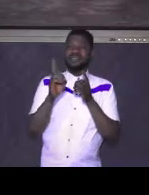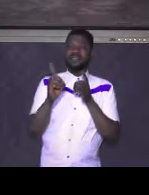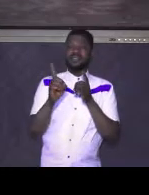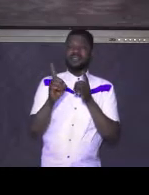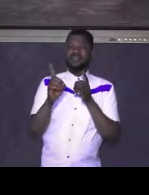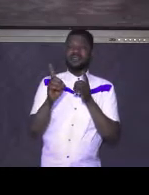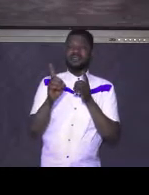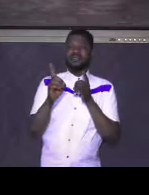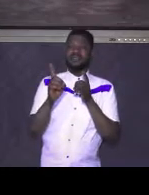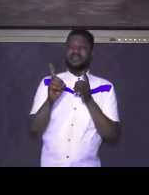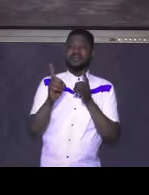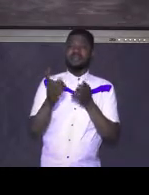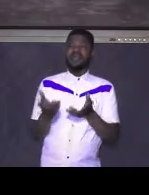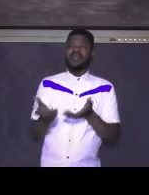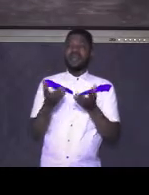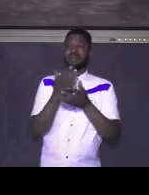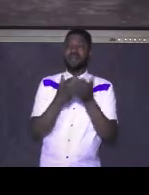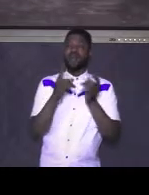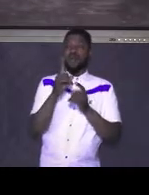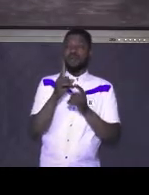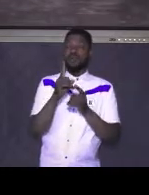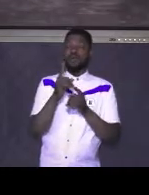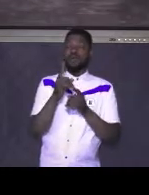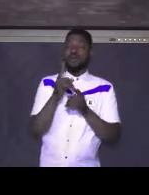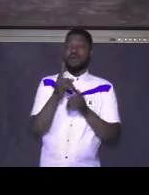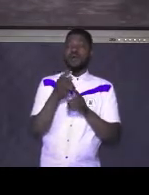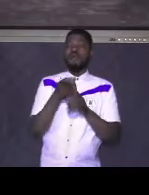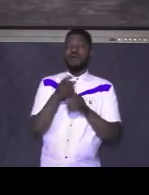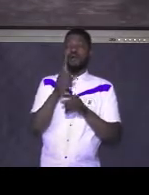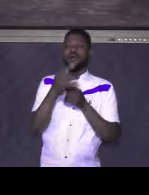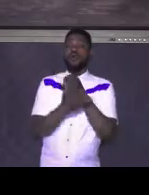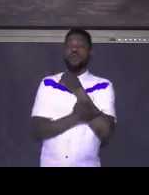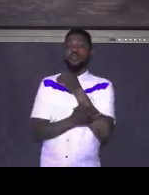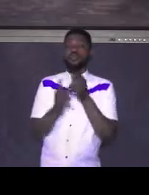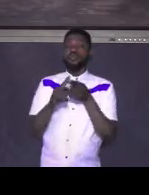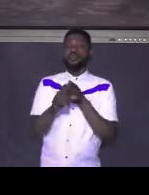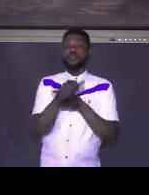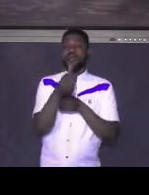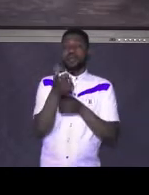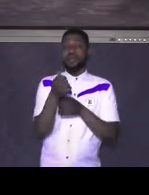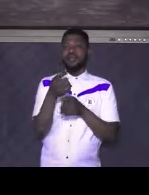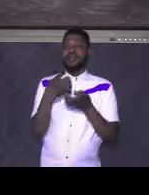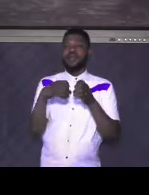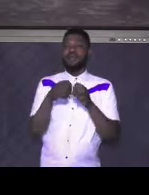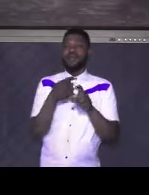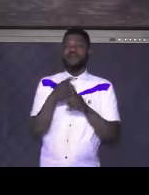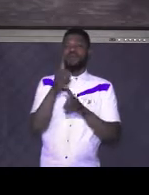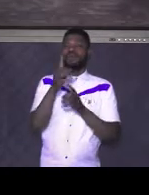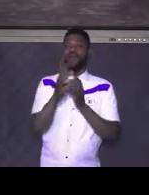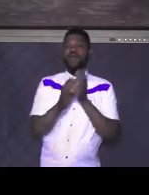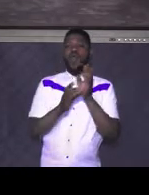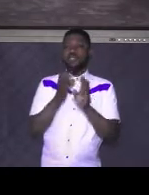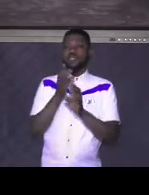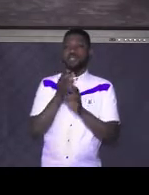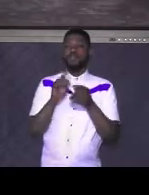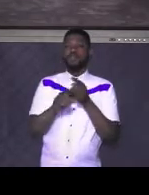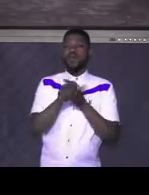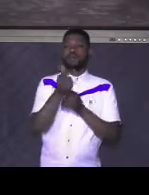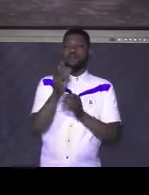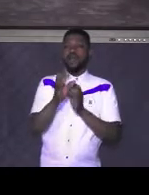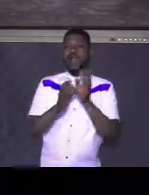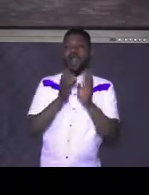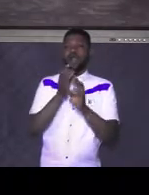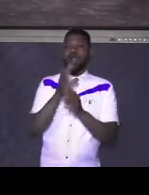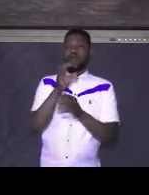can carry somebody from one country to another, even from one continent to another